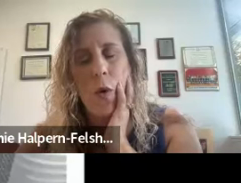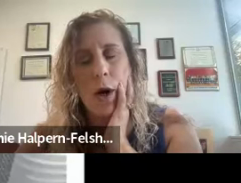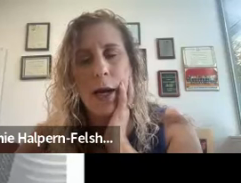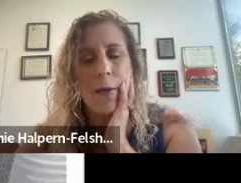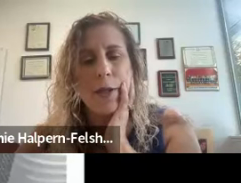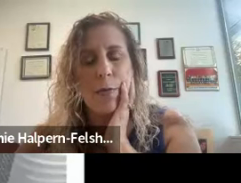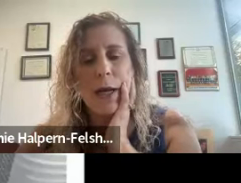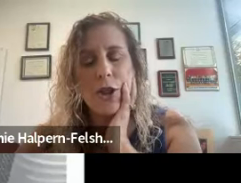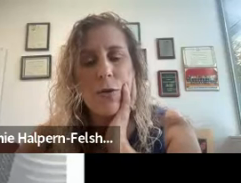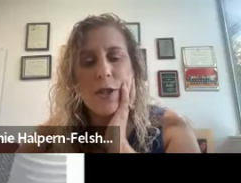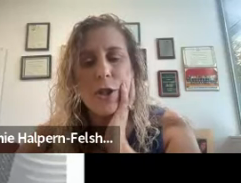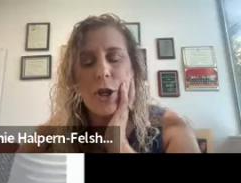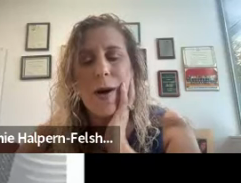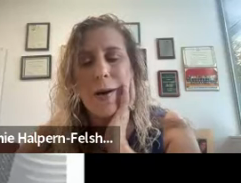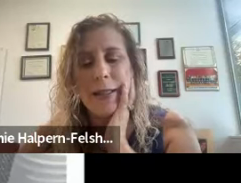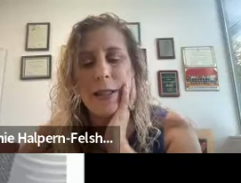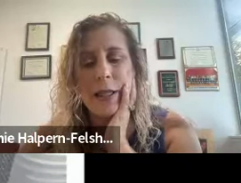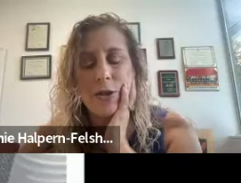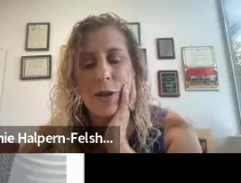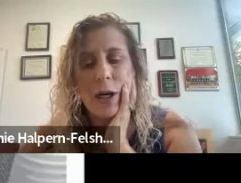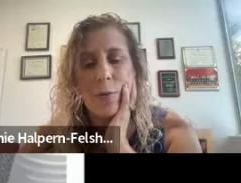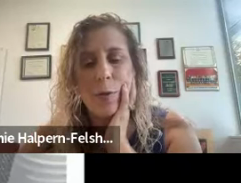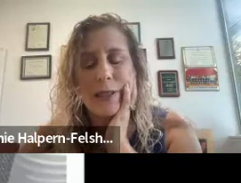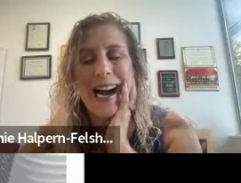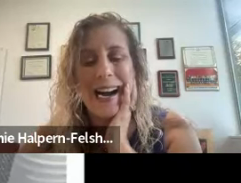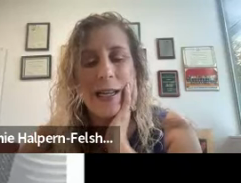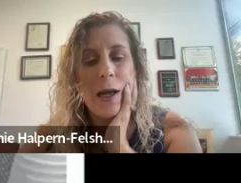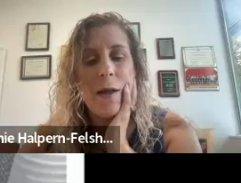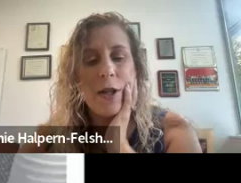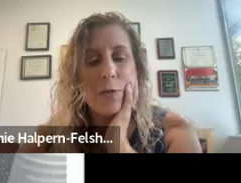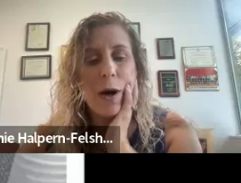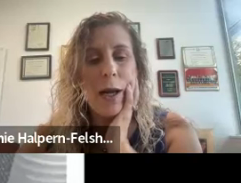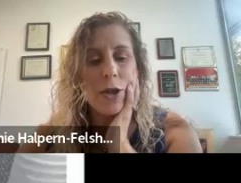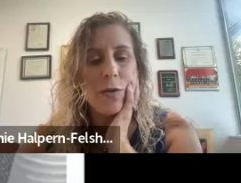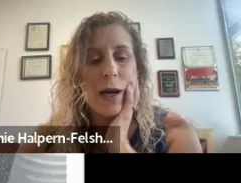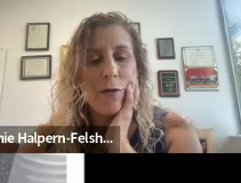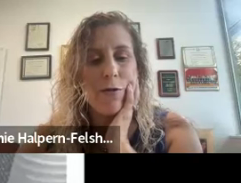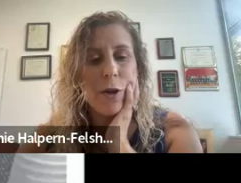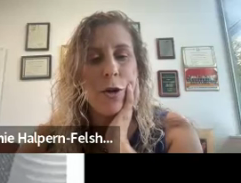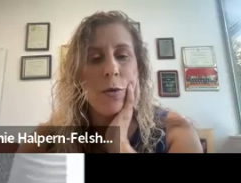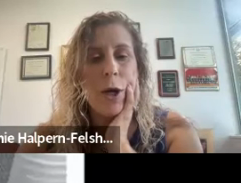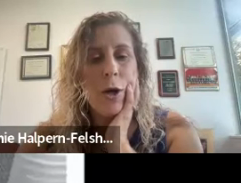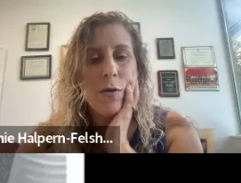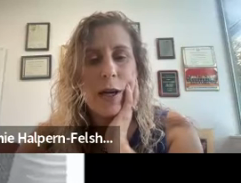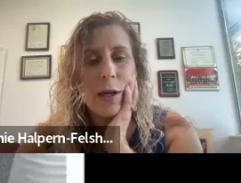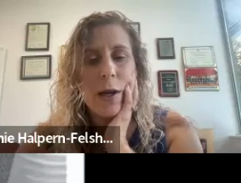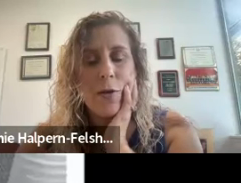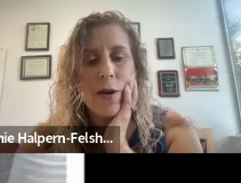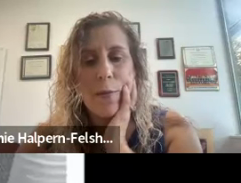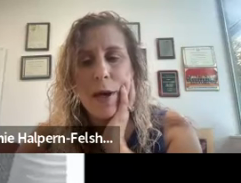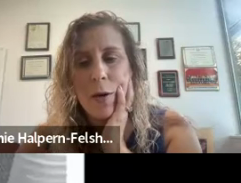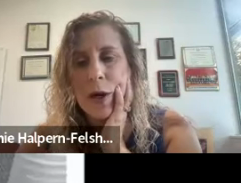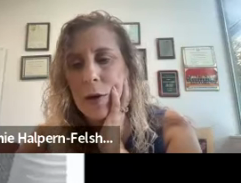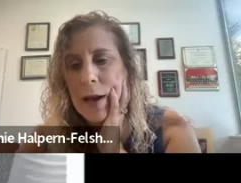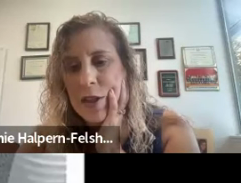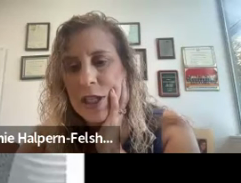nicotine or cannabis, but I show this to show how easy it is for young people to hide these products. You've got a Flume. You've got another